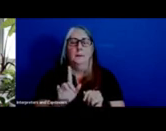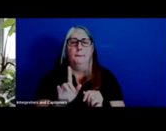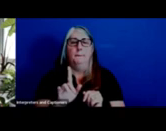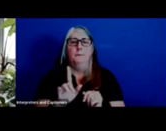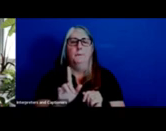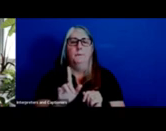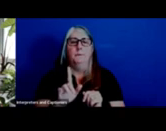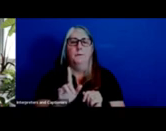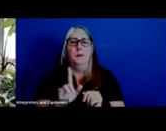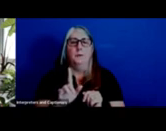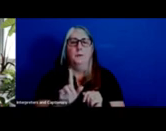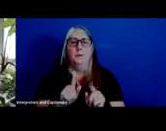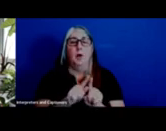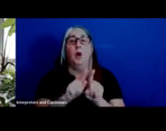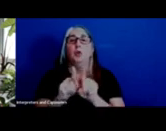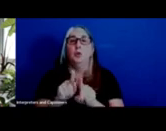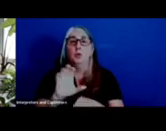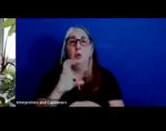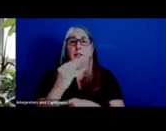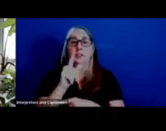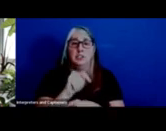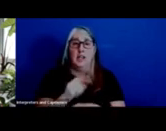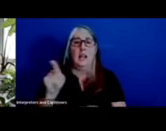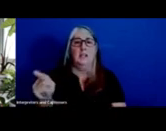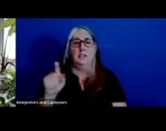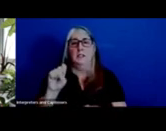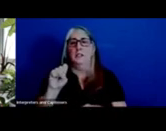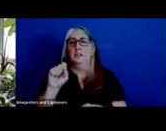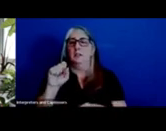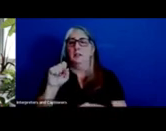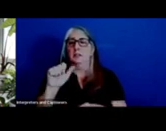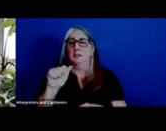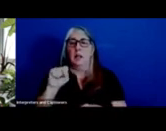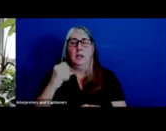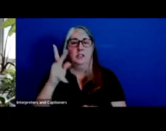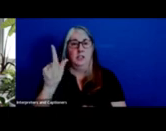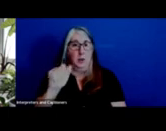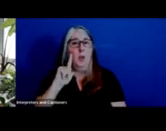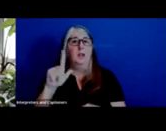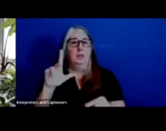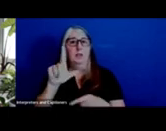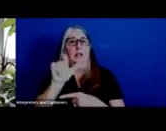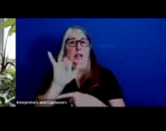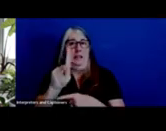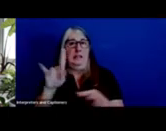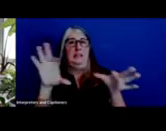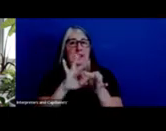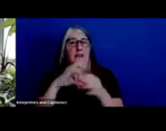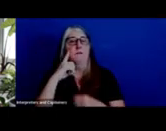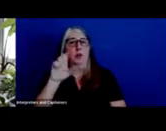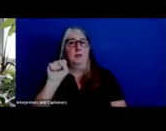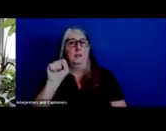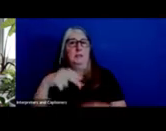Also in chat, Sashka will place a few different times a link to the slides, which you're welcome to download. We have a few slides